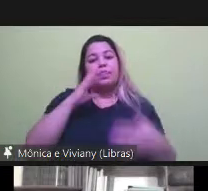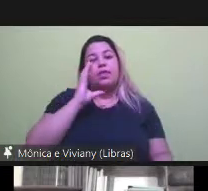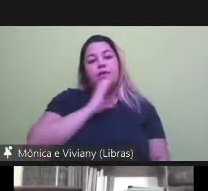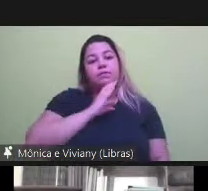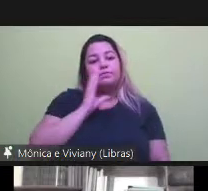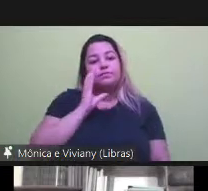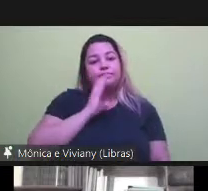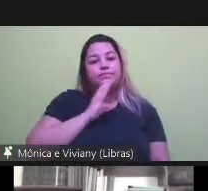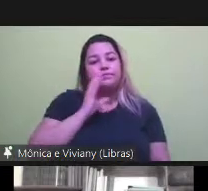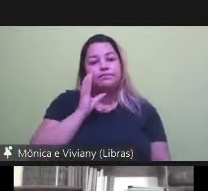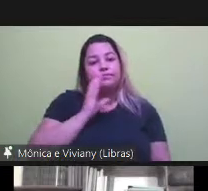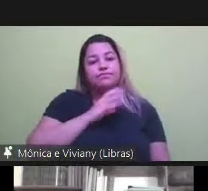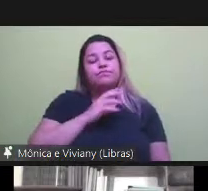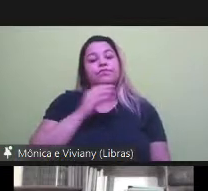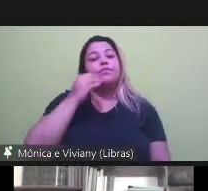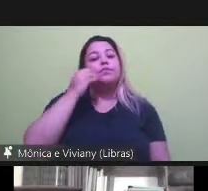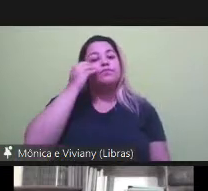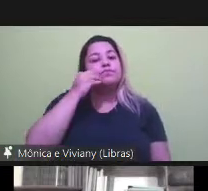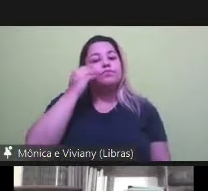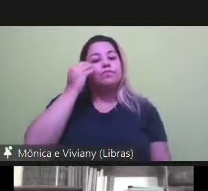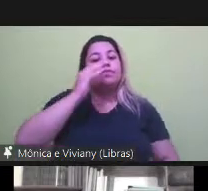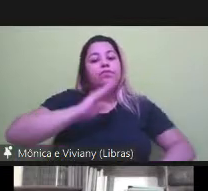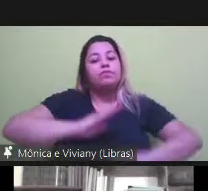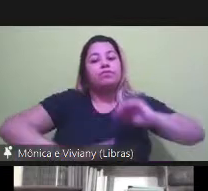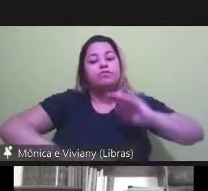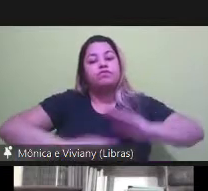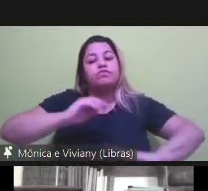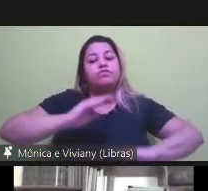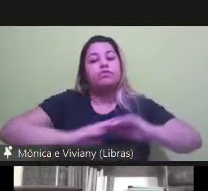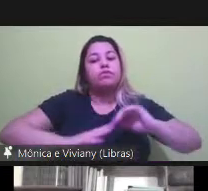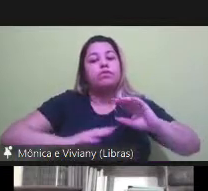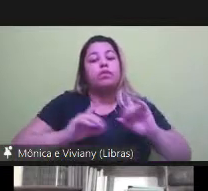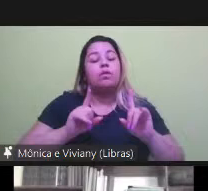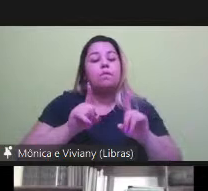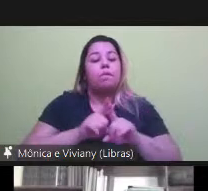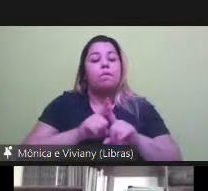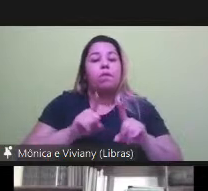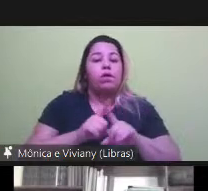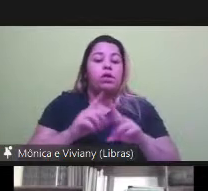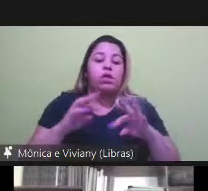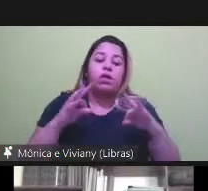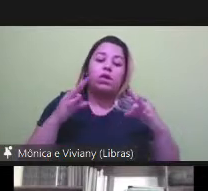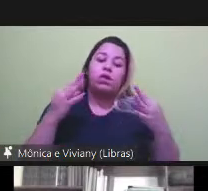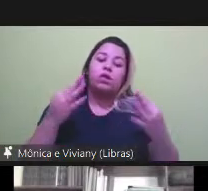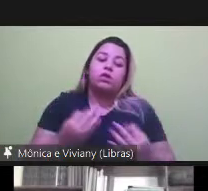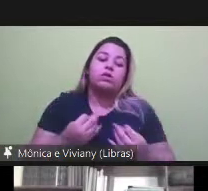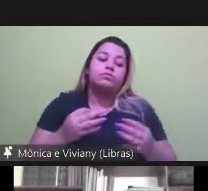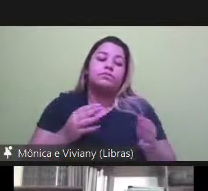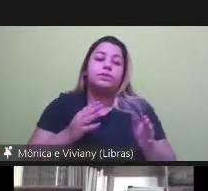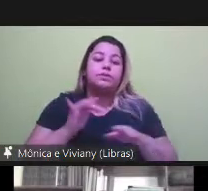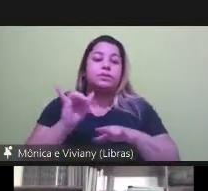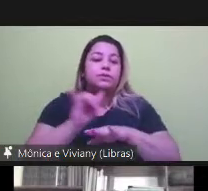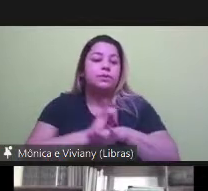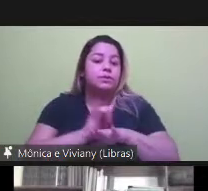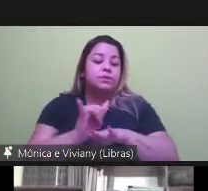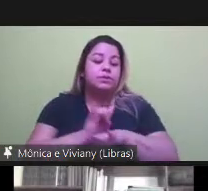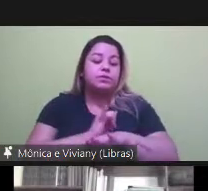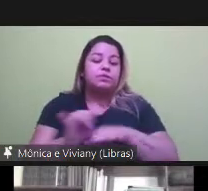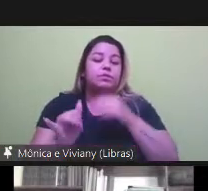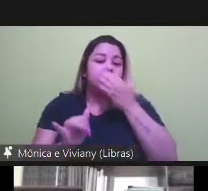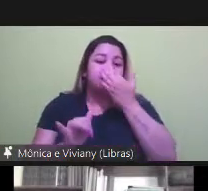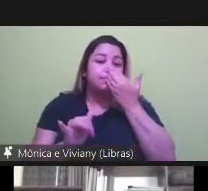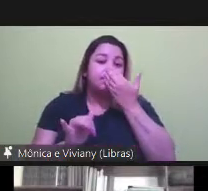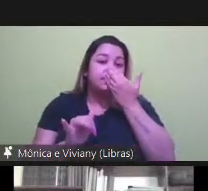and explain very quickly my professional experience with the strategic line that was mentioned